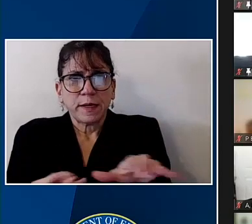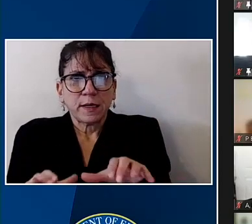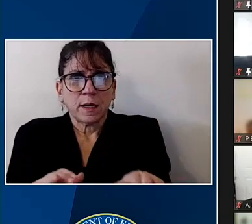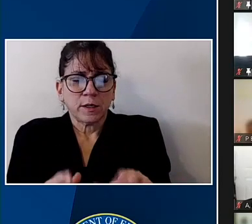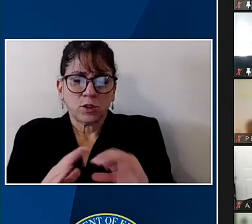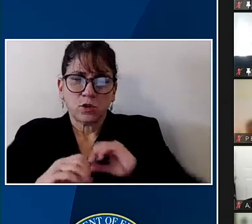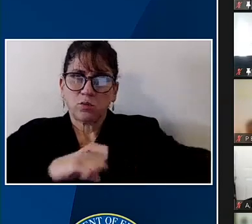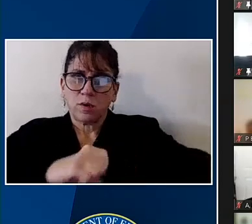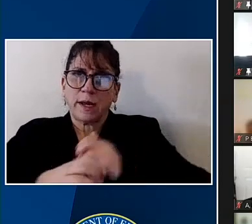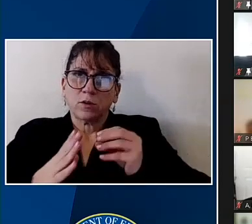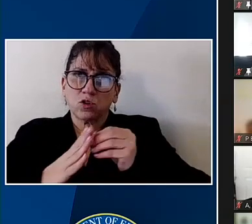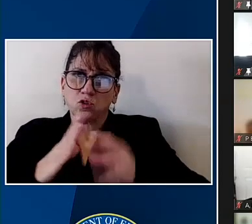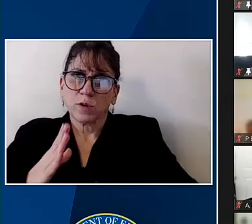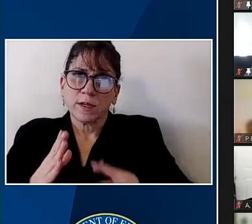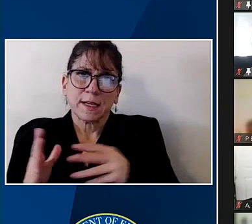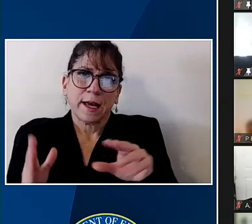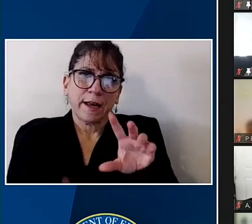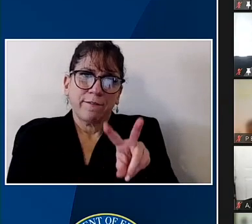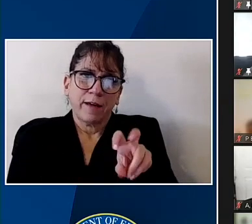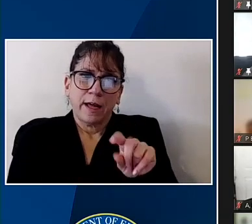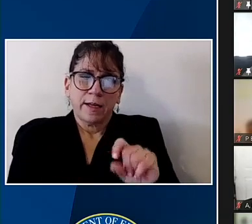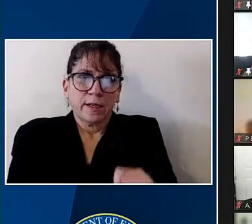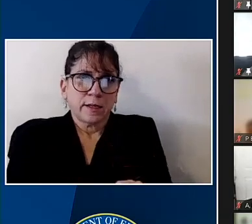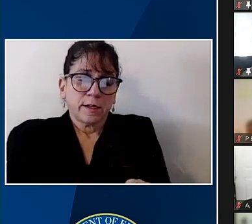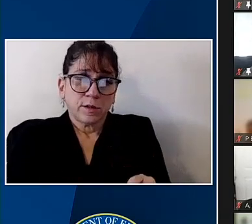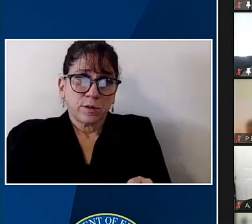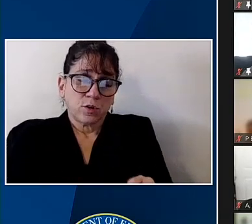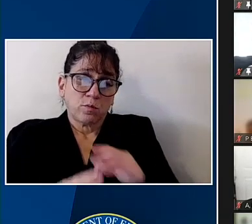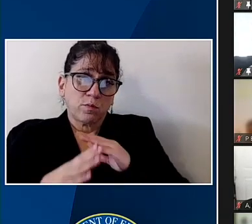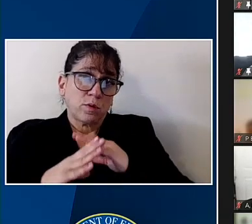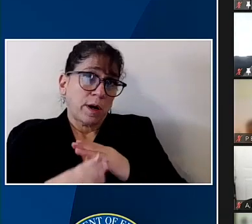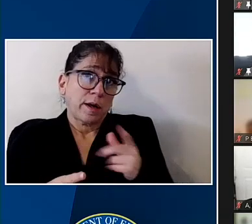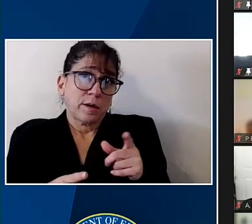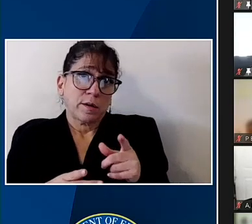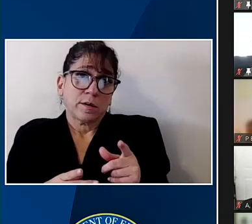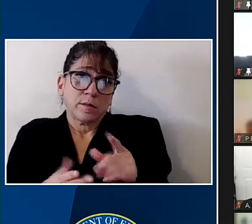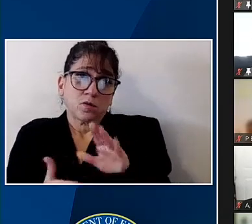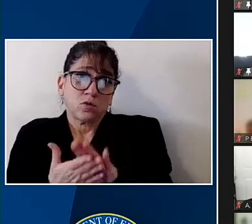and veterans from schools that are on the brink of closing. Thank you for your time.